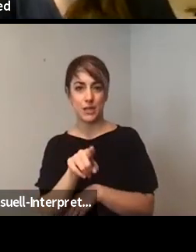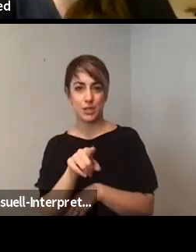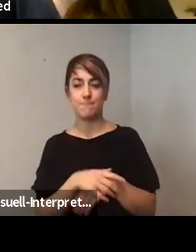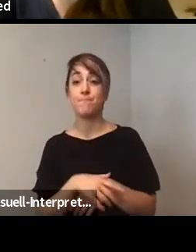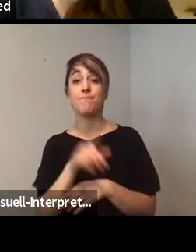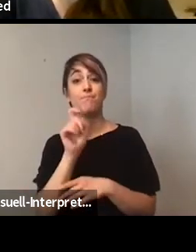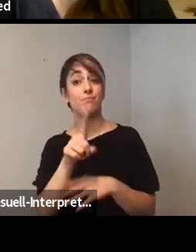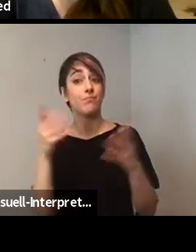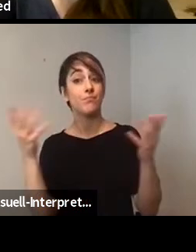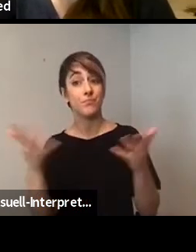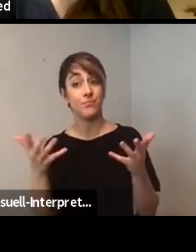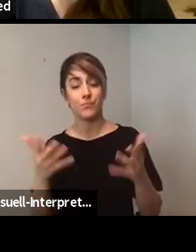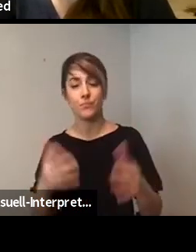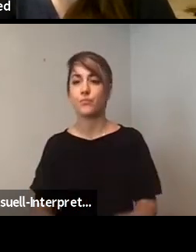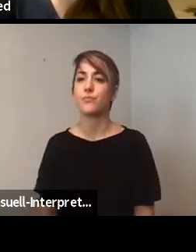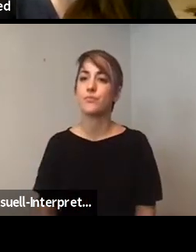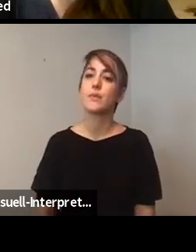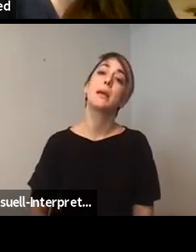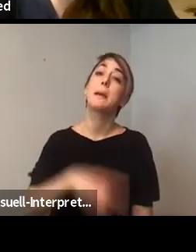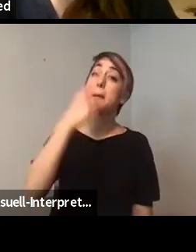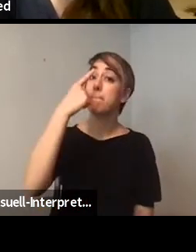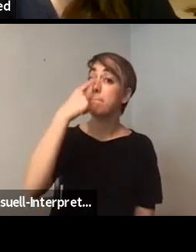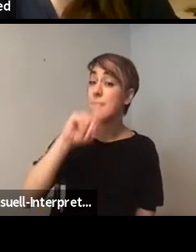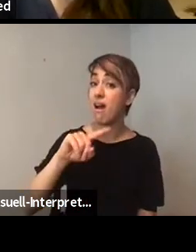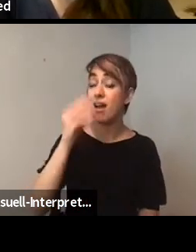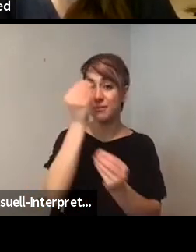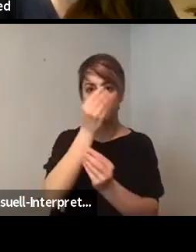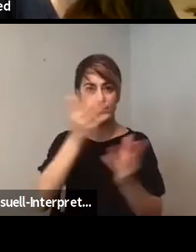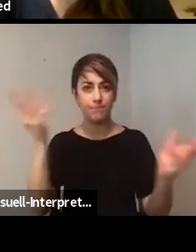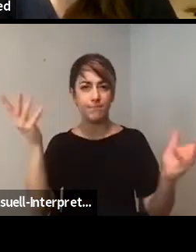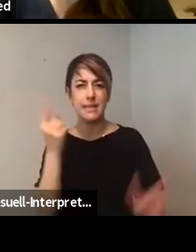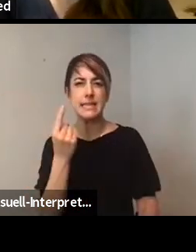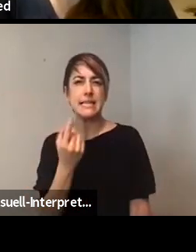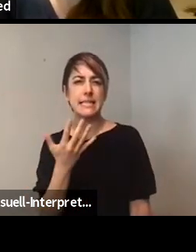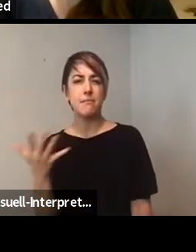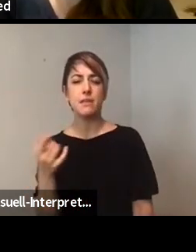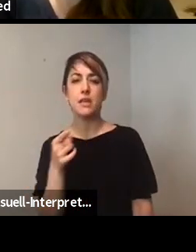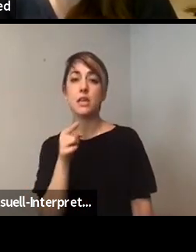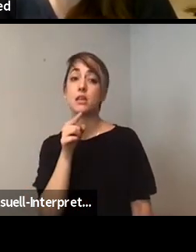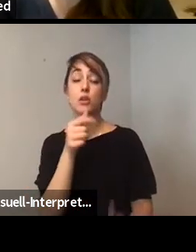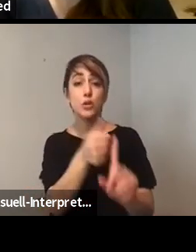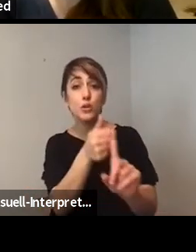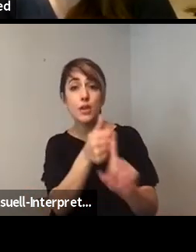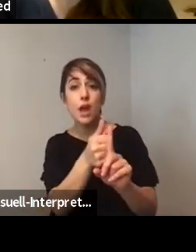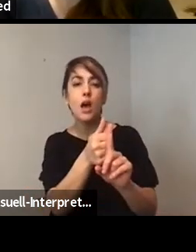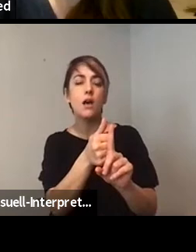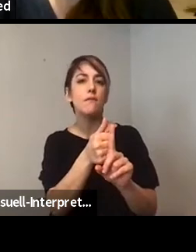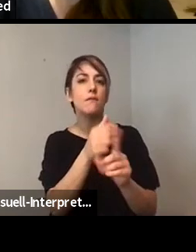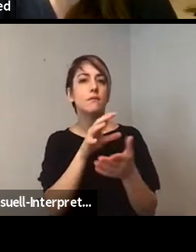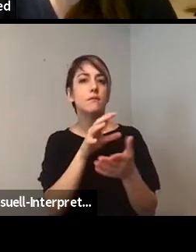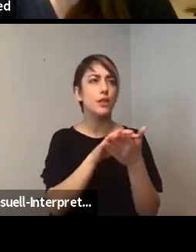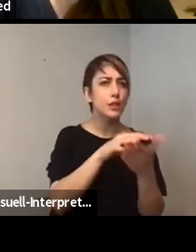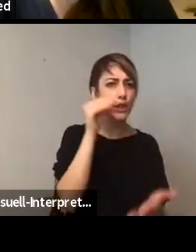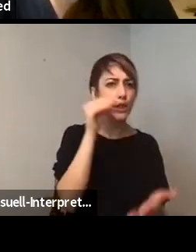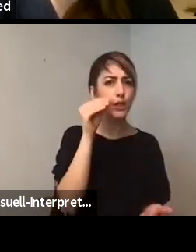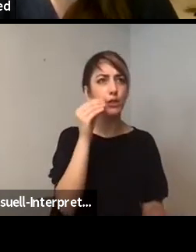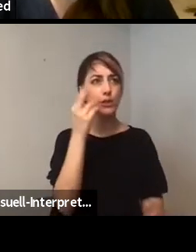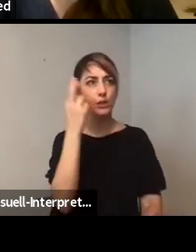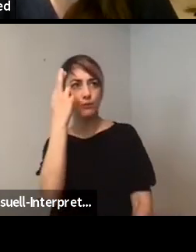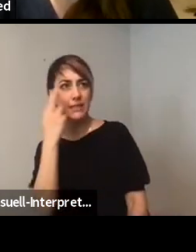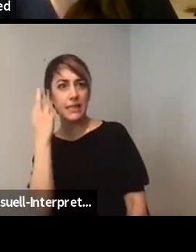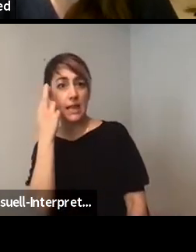briefly share something that you've learned or discovered during this quarantine or pandemic that you plan